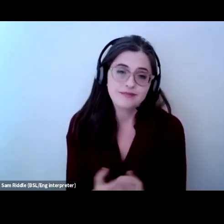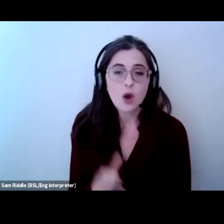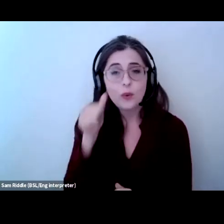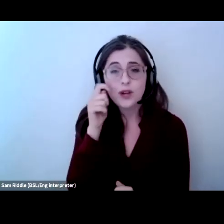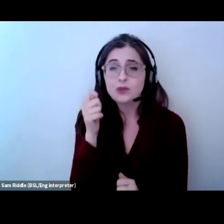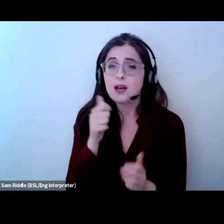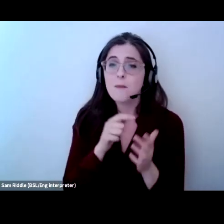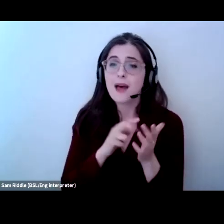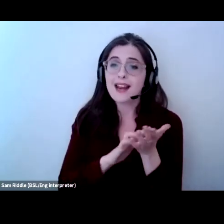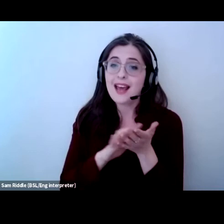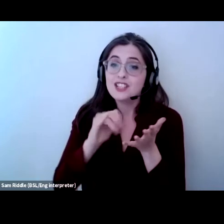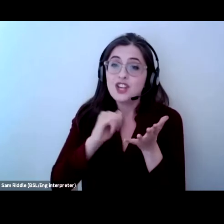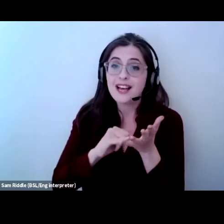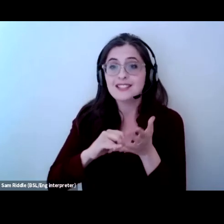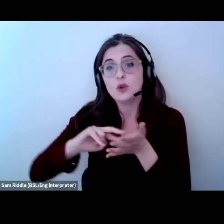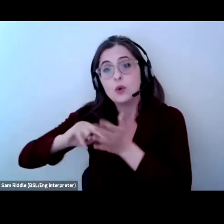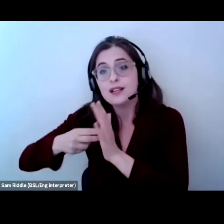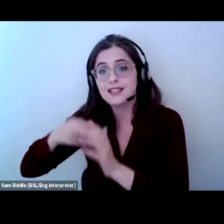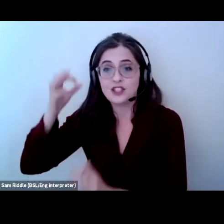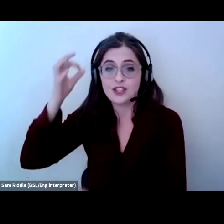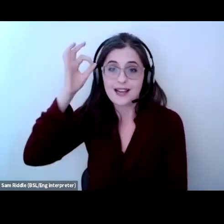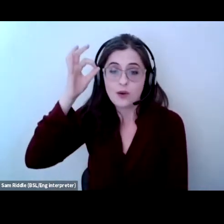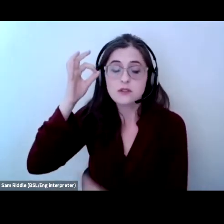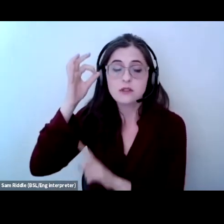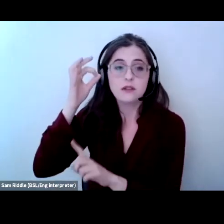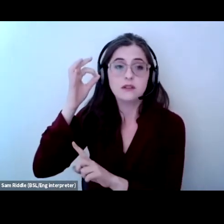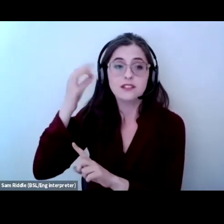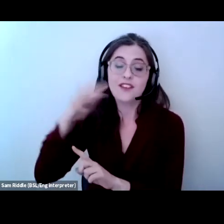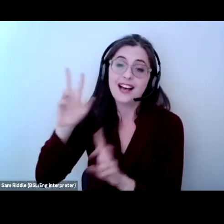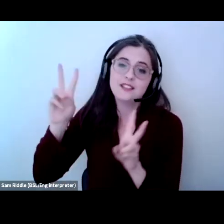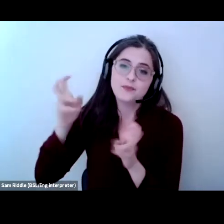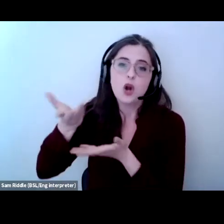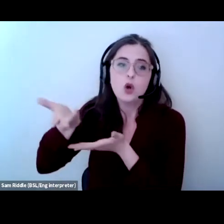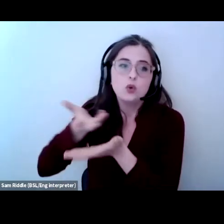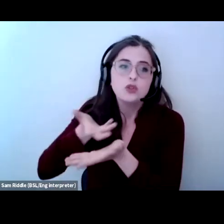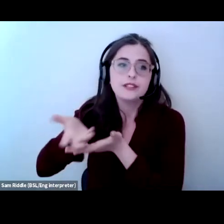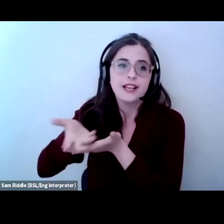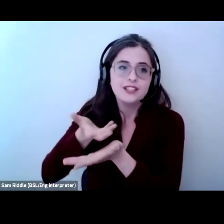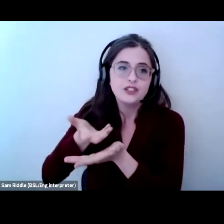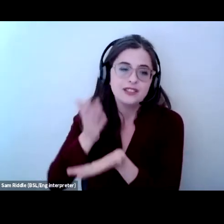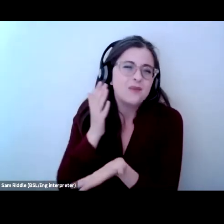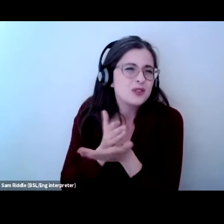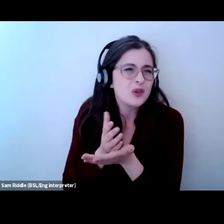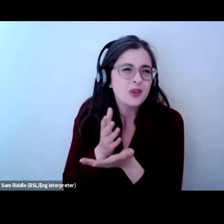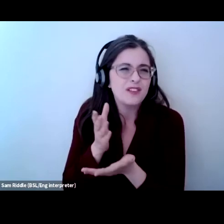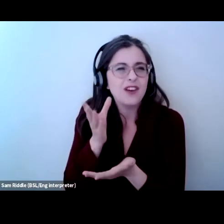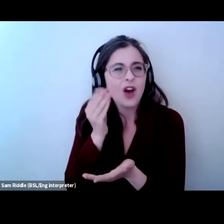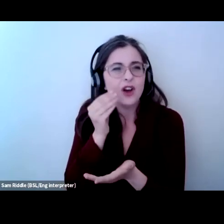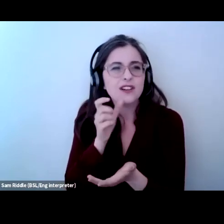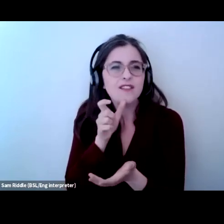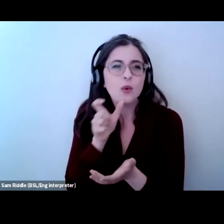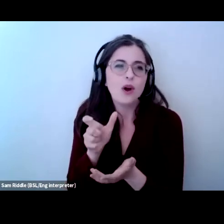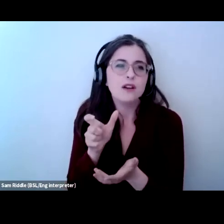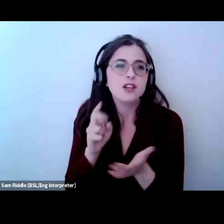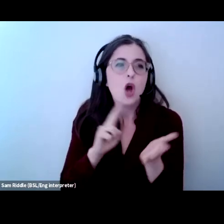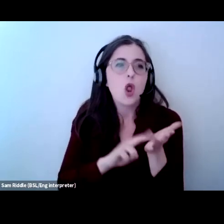NHS organisations and councils have had consultations. I'm sure you've heard of the word